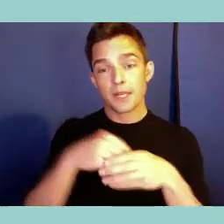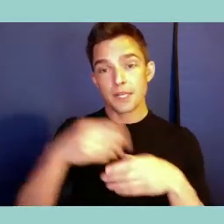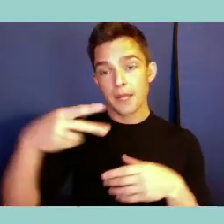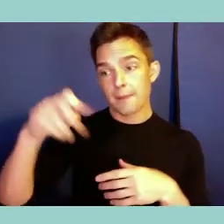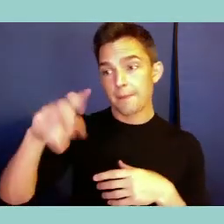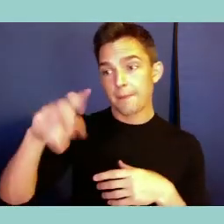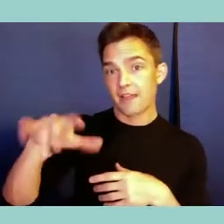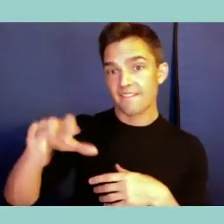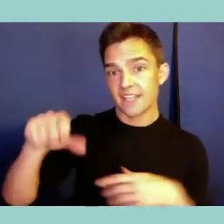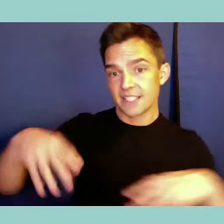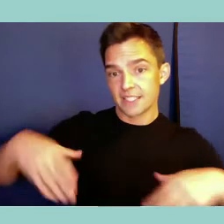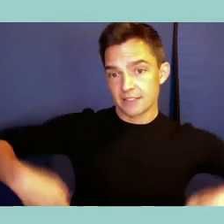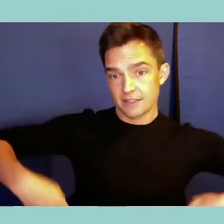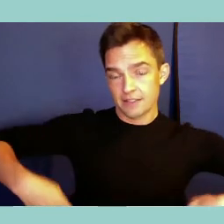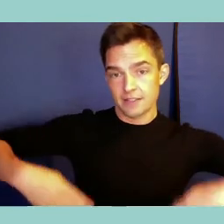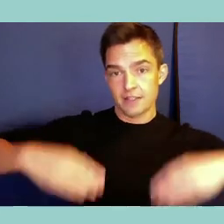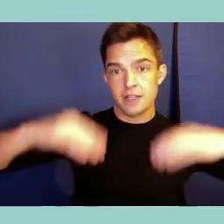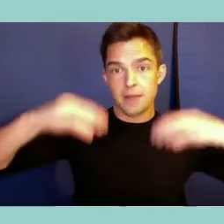Maybe in your pelvis?